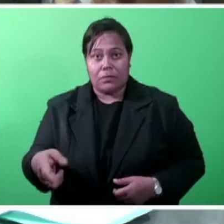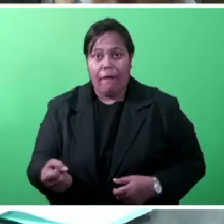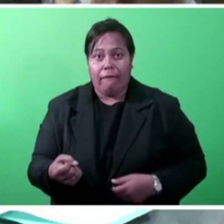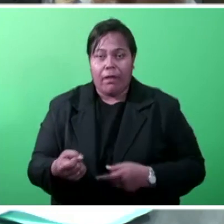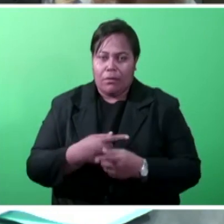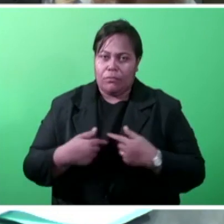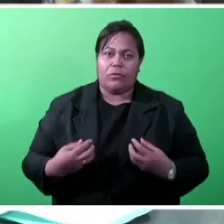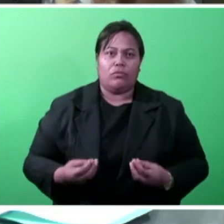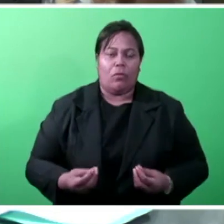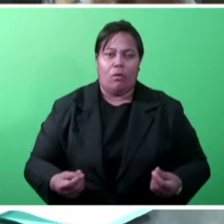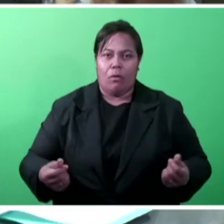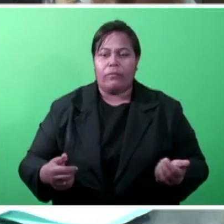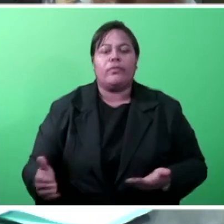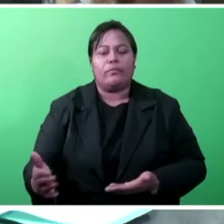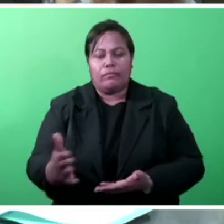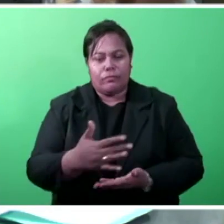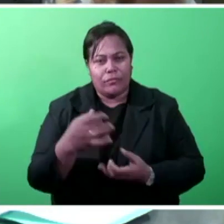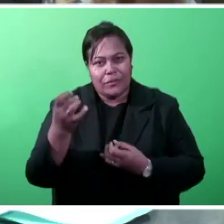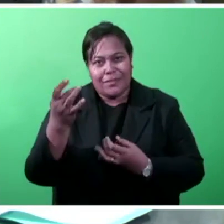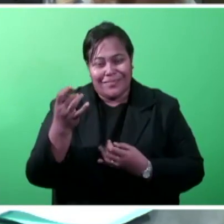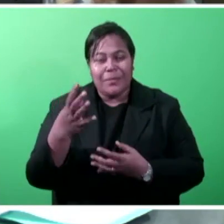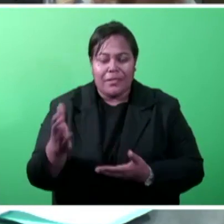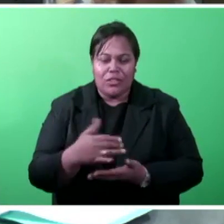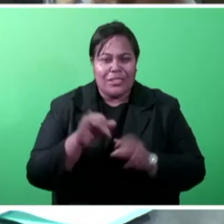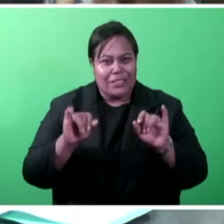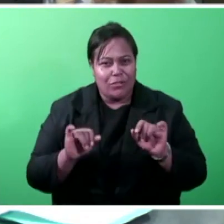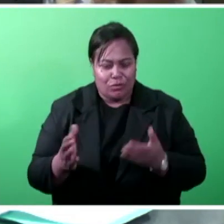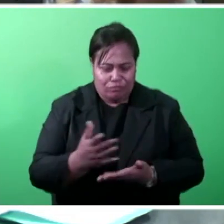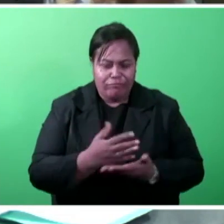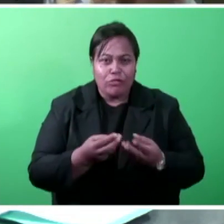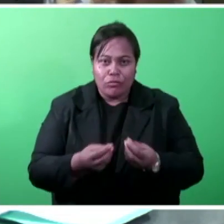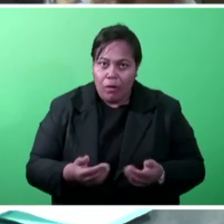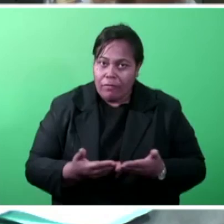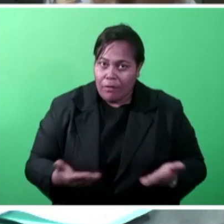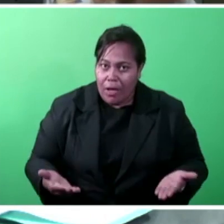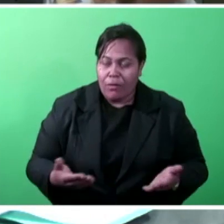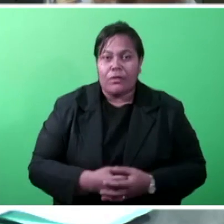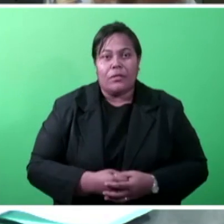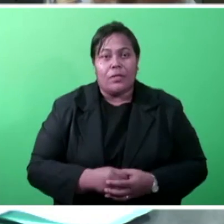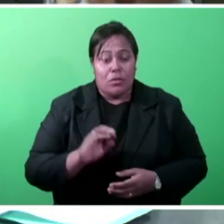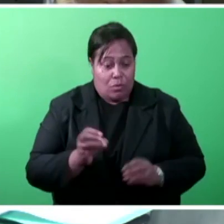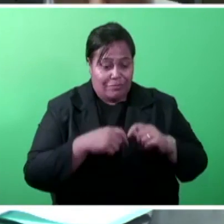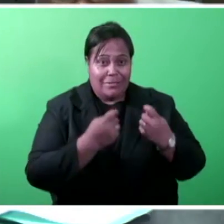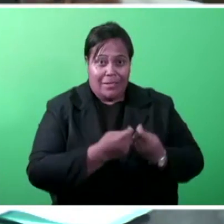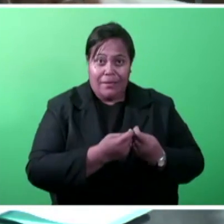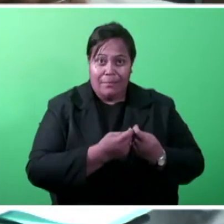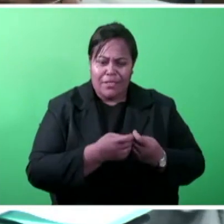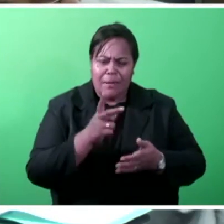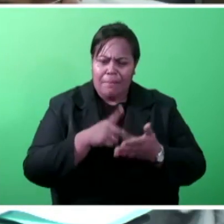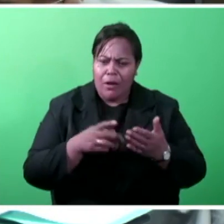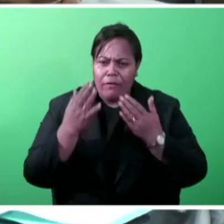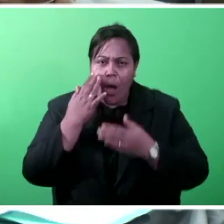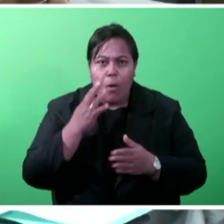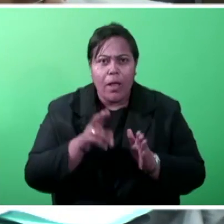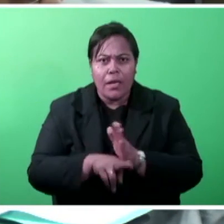Employment Relations Tribunal. Mr. Speaker, the compliance section of my ministry, as part of the awareness and proactive